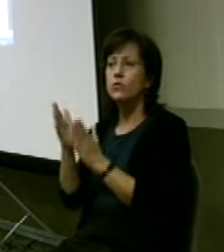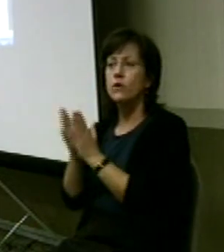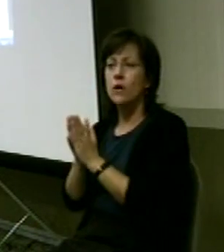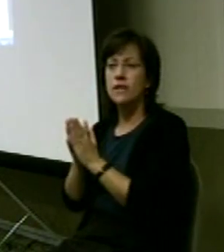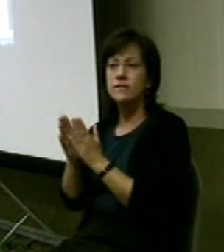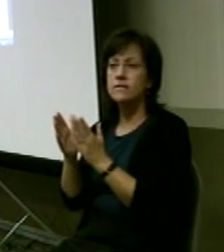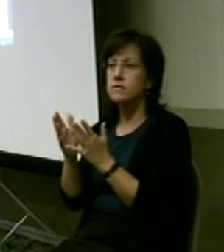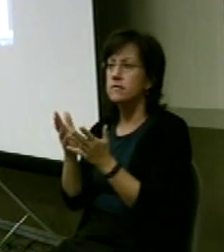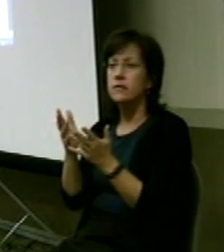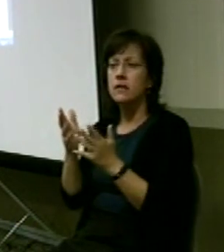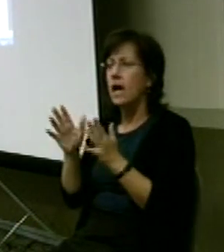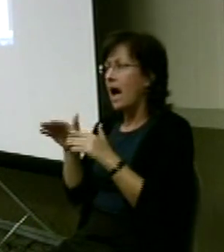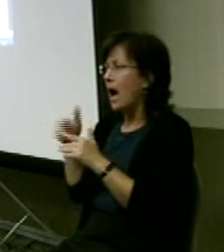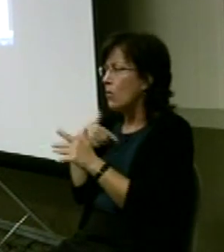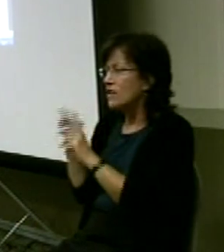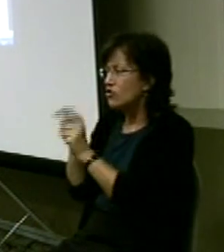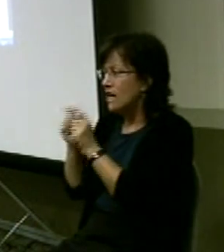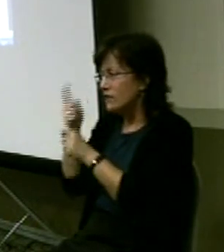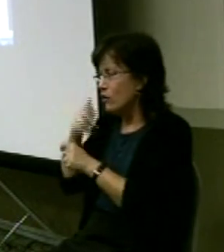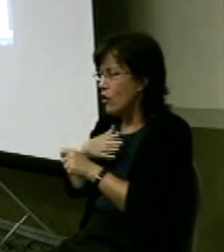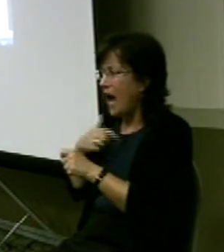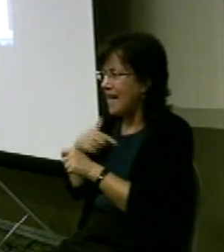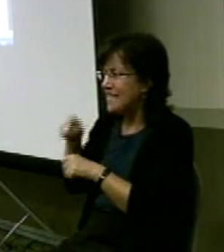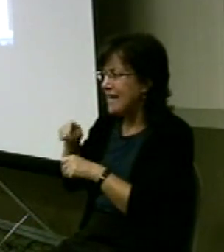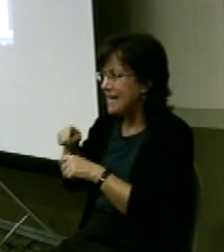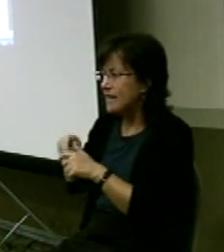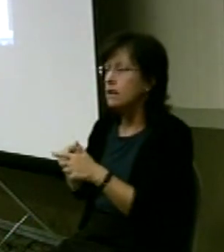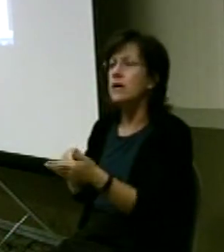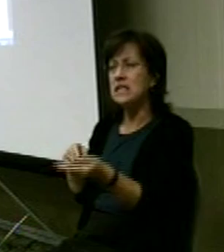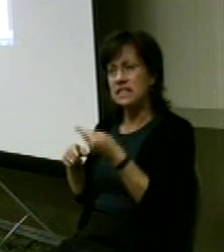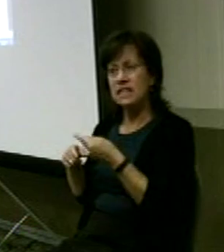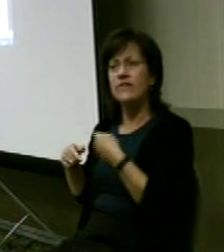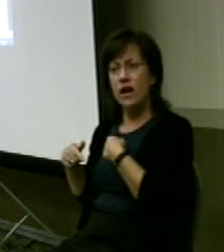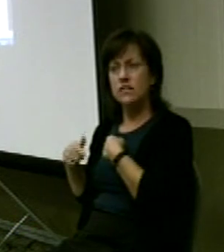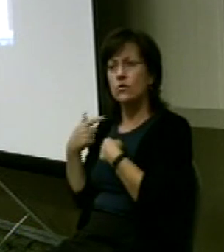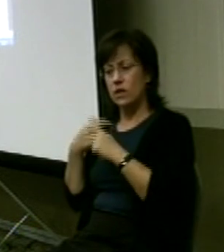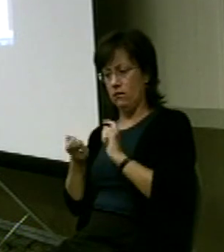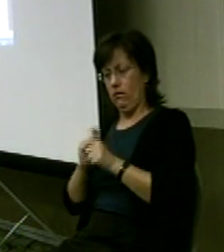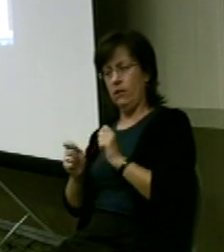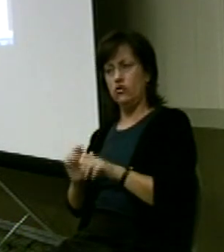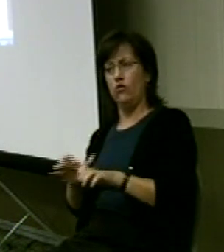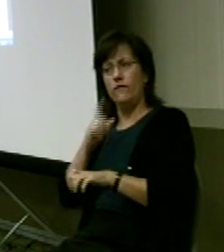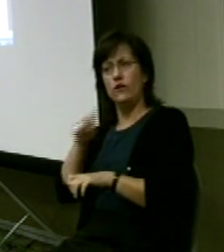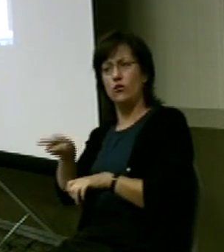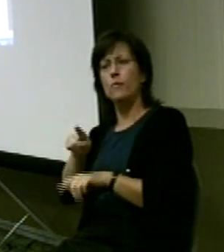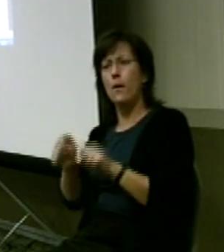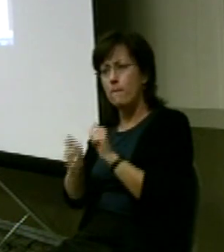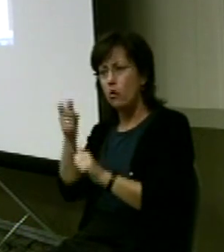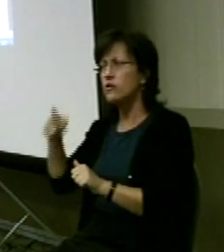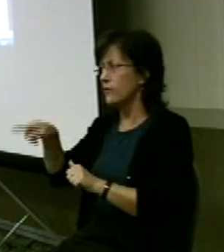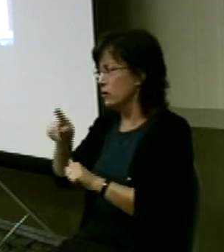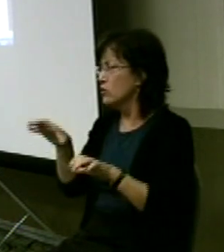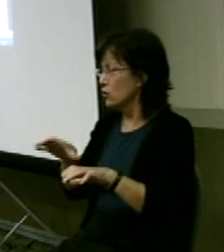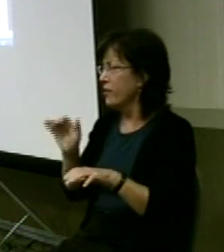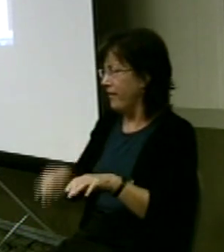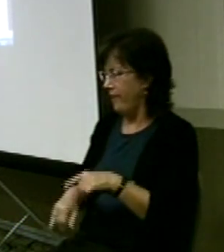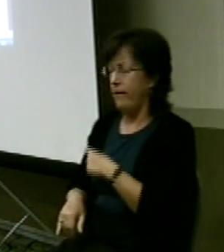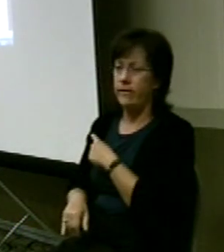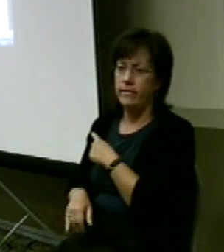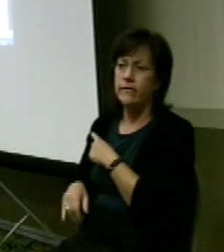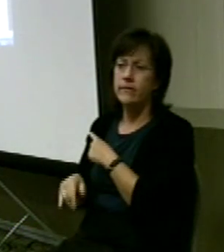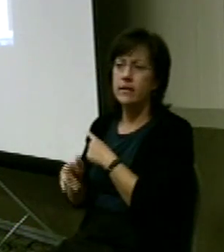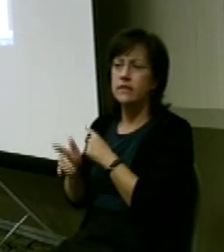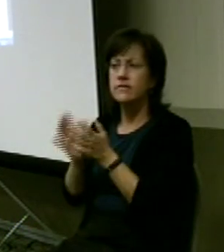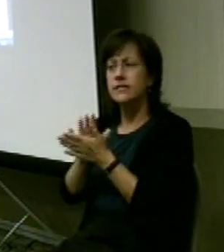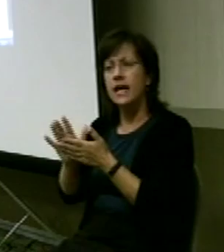it changed for your needs, we can do that. But most of you will just be using this, if this is what you're comfortable with. It just